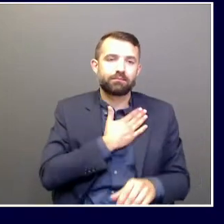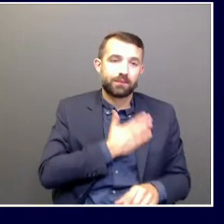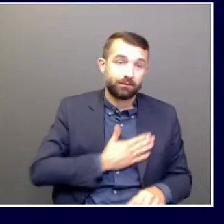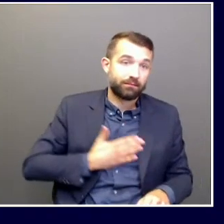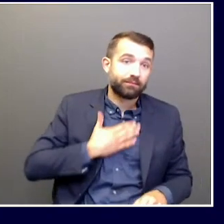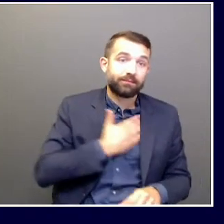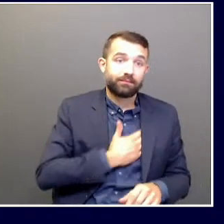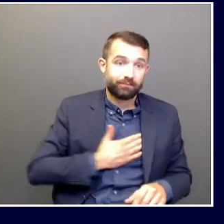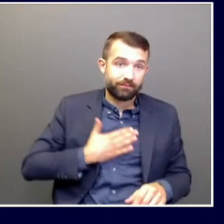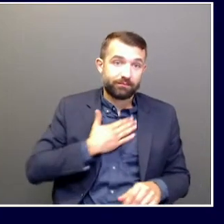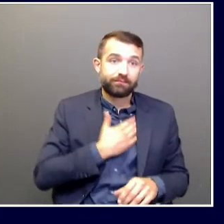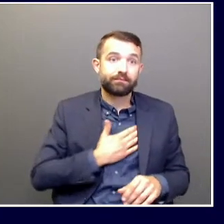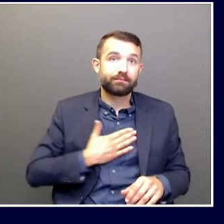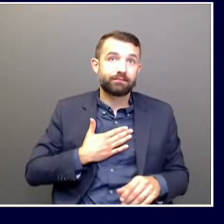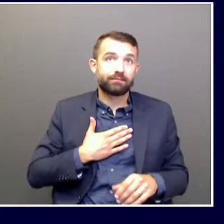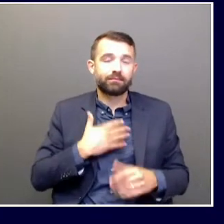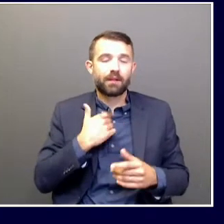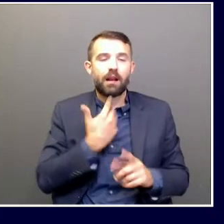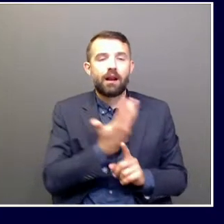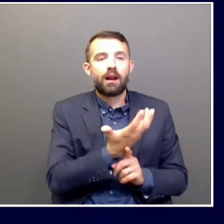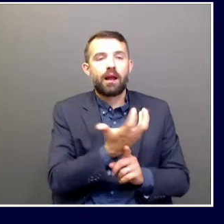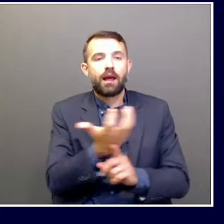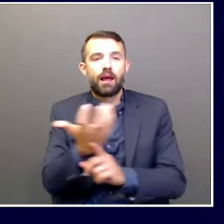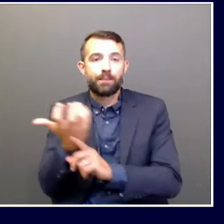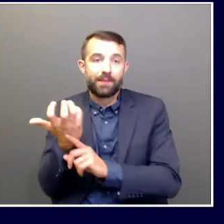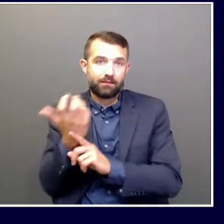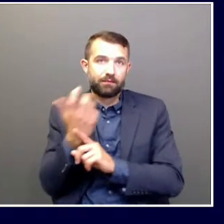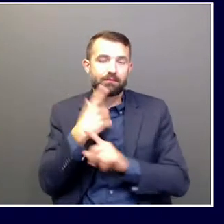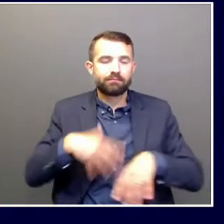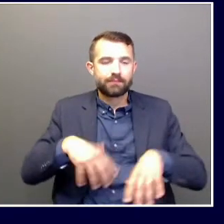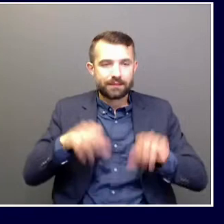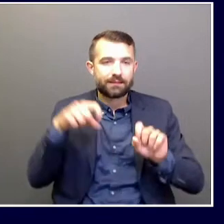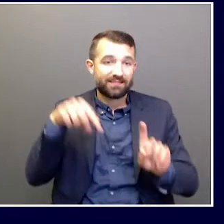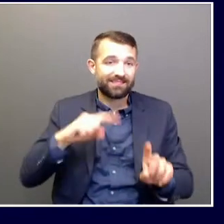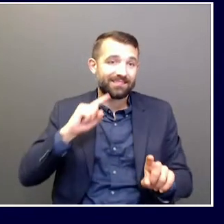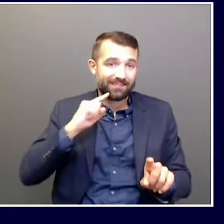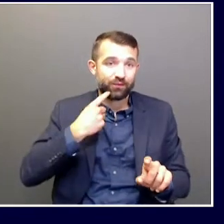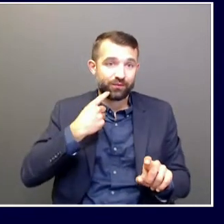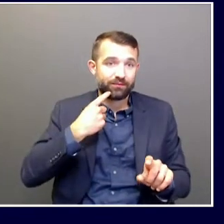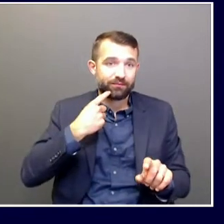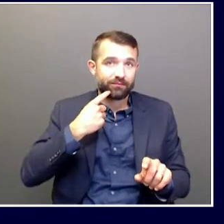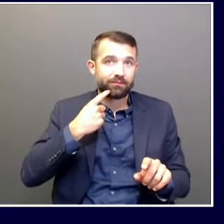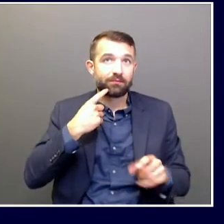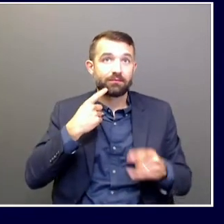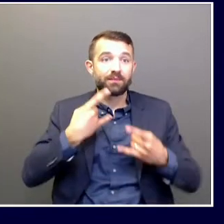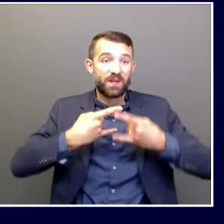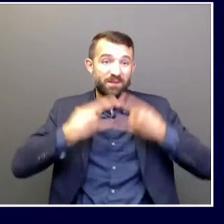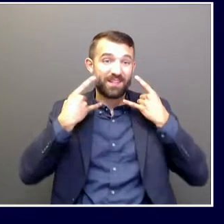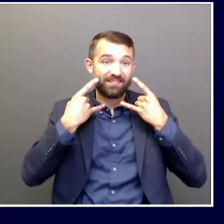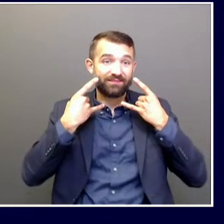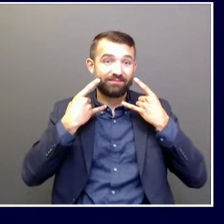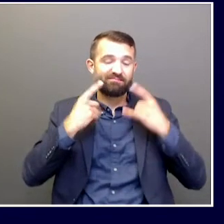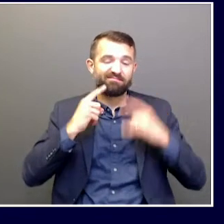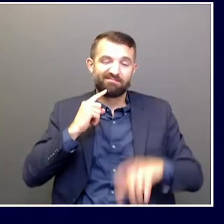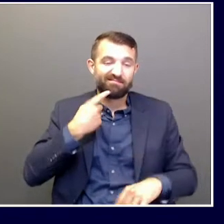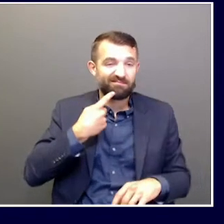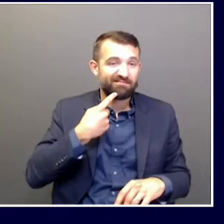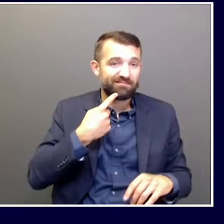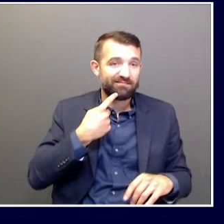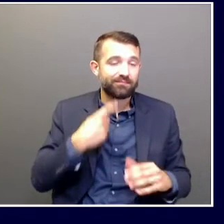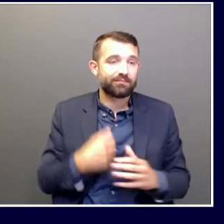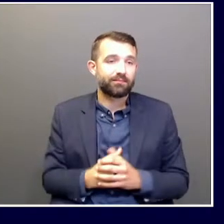I just want to beg people to take it much more seriously, take the masking protocols much more seriously,